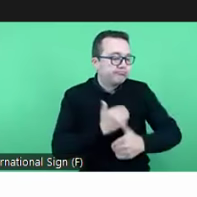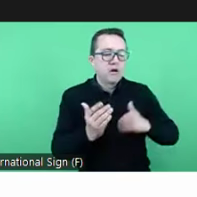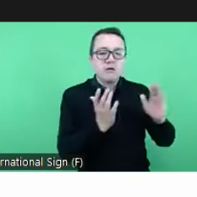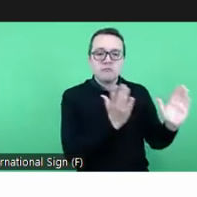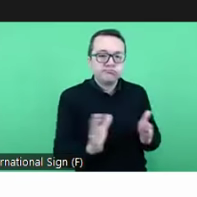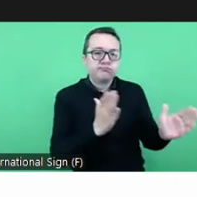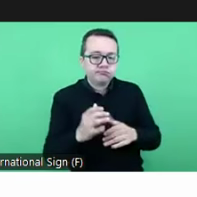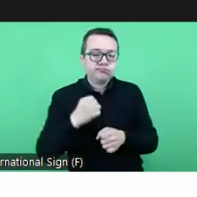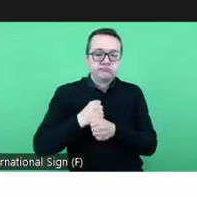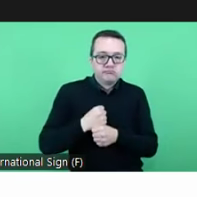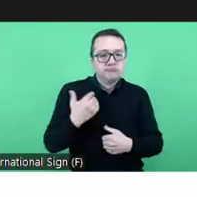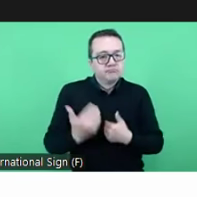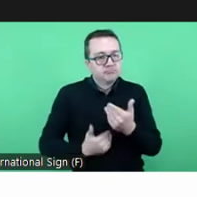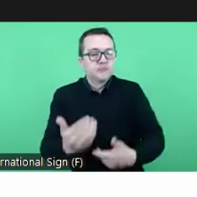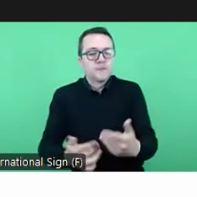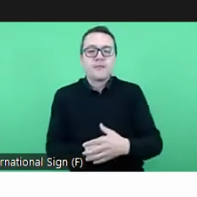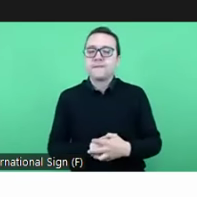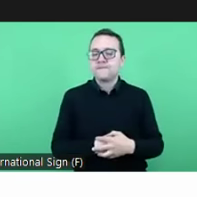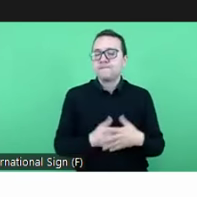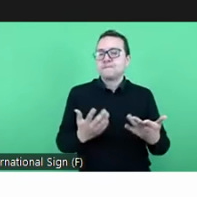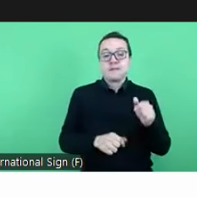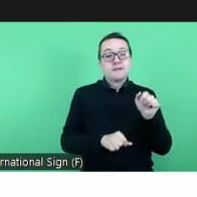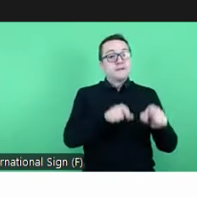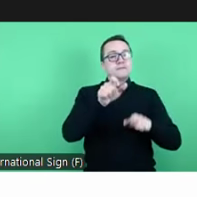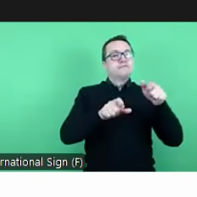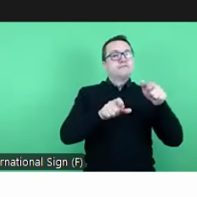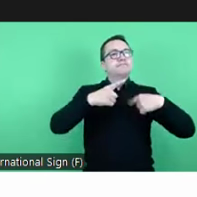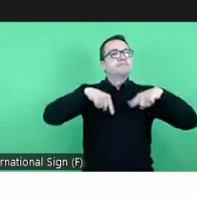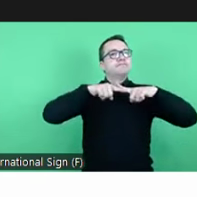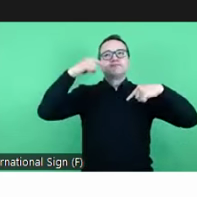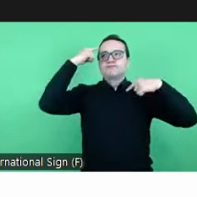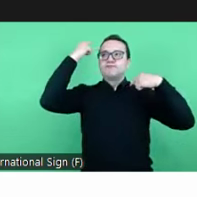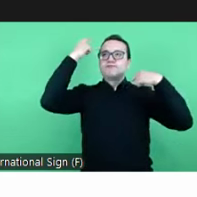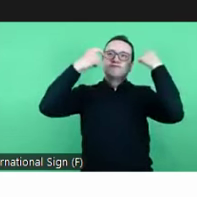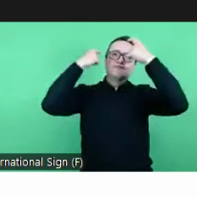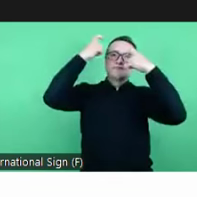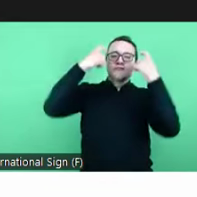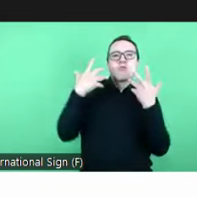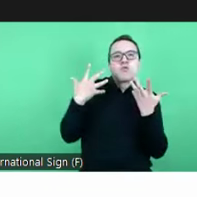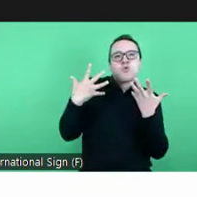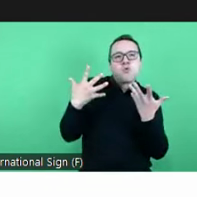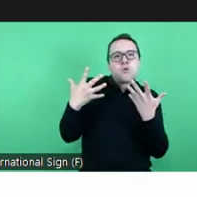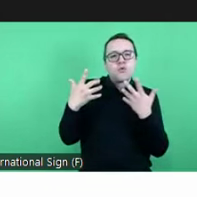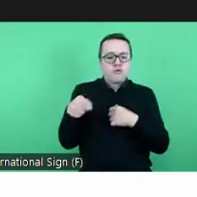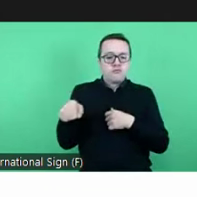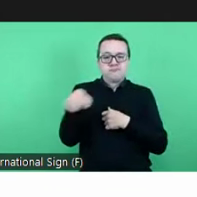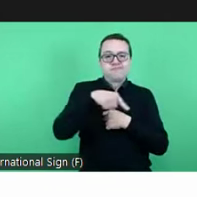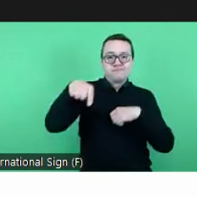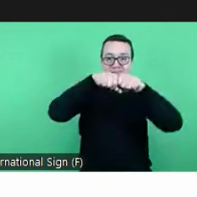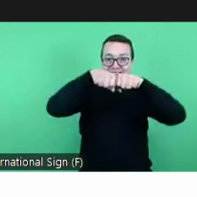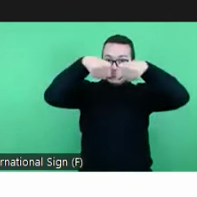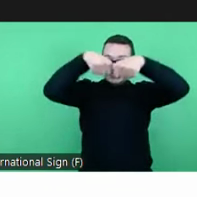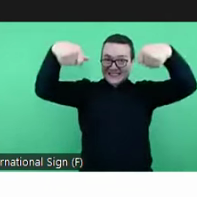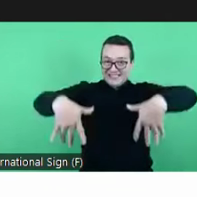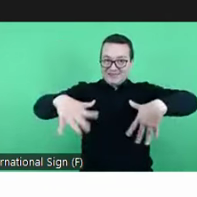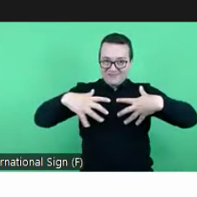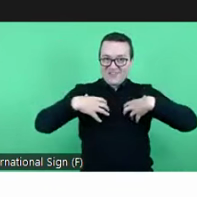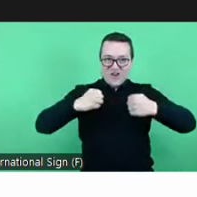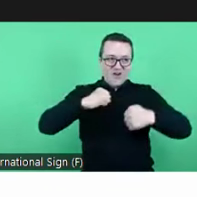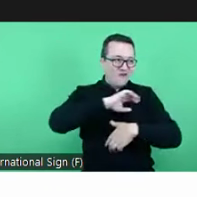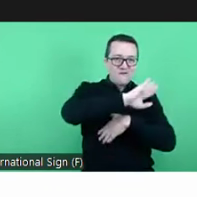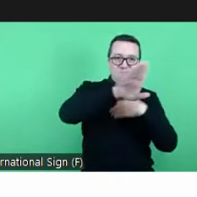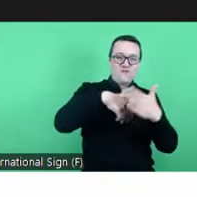and all pensa of the nos spheres involved desafios in that para os given sistemas planned universais, action. de forma In geral, terms of a gente